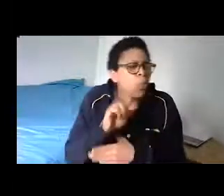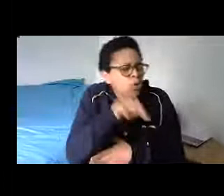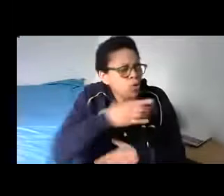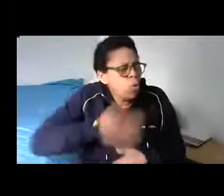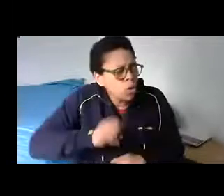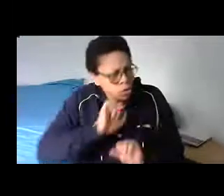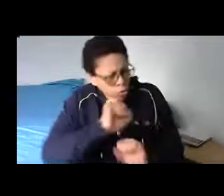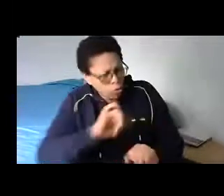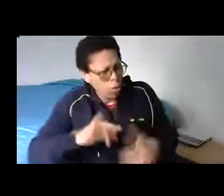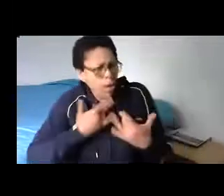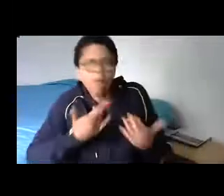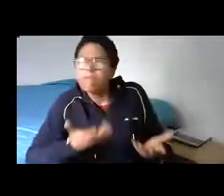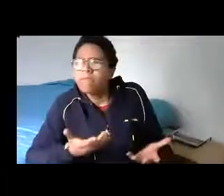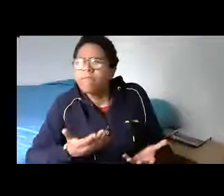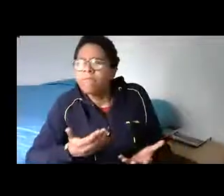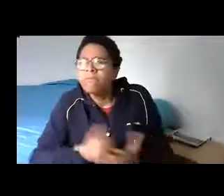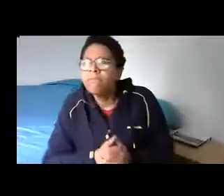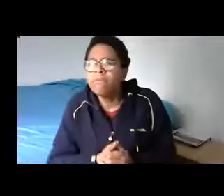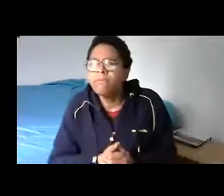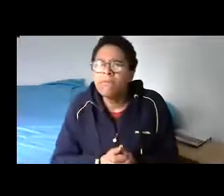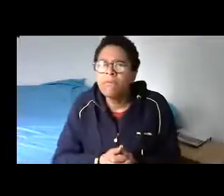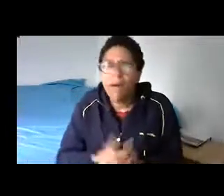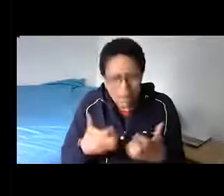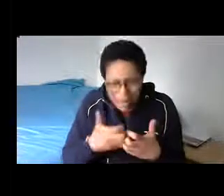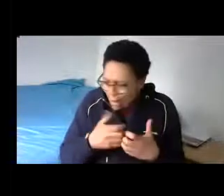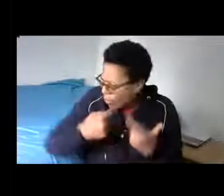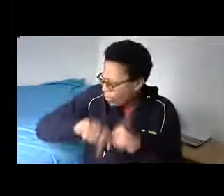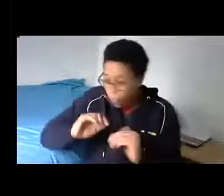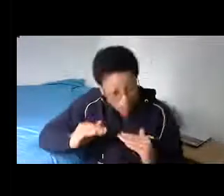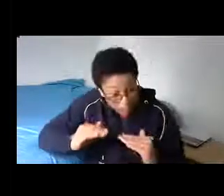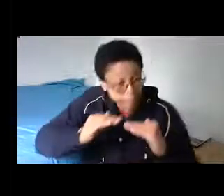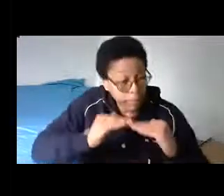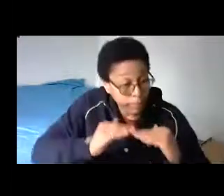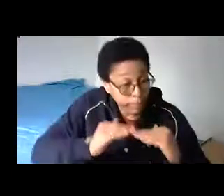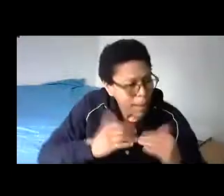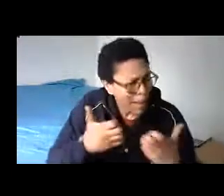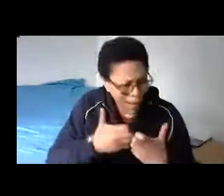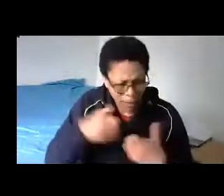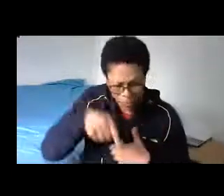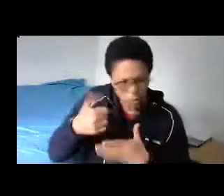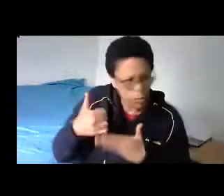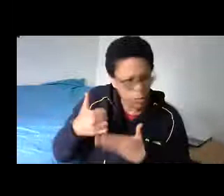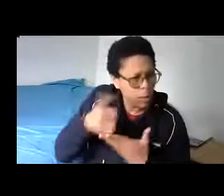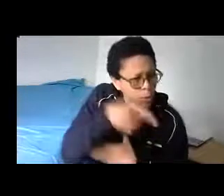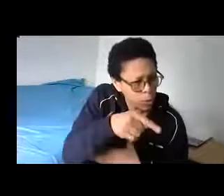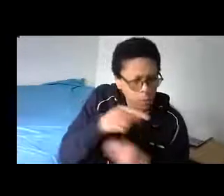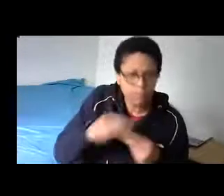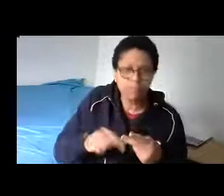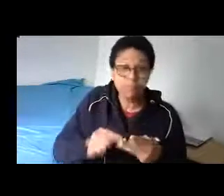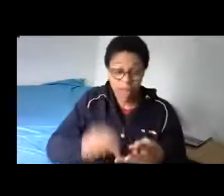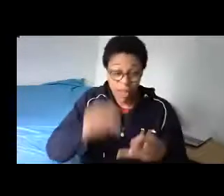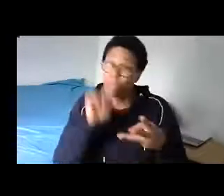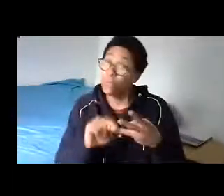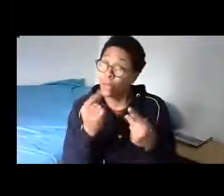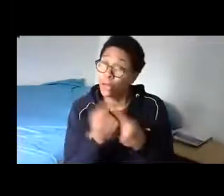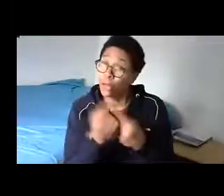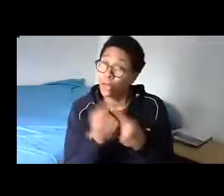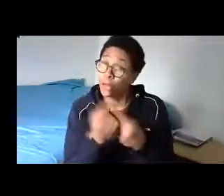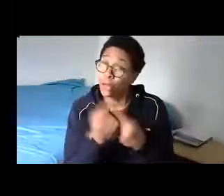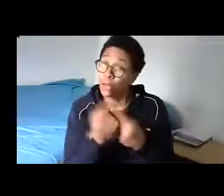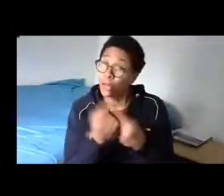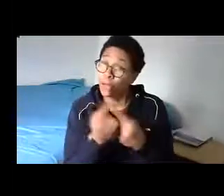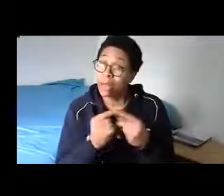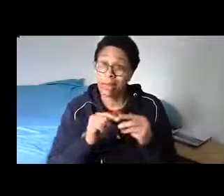and how you having needs met will help you do that. And then third, what's the impact of those needs on